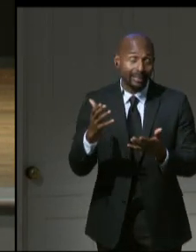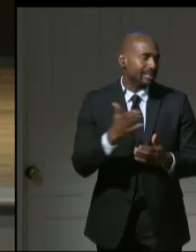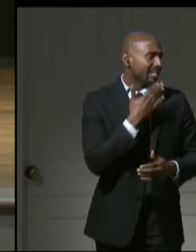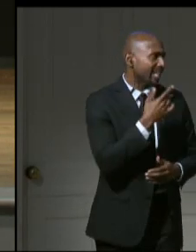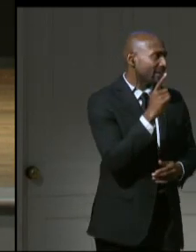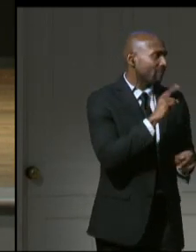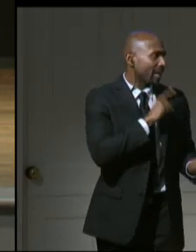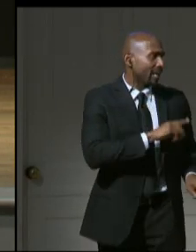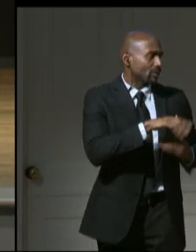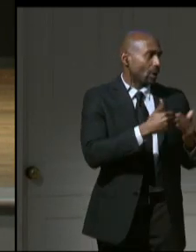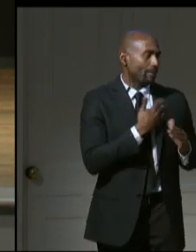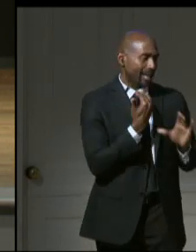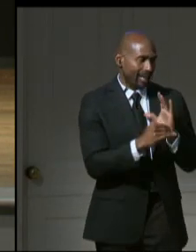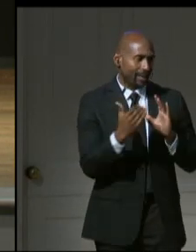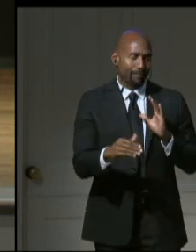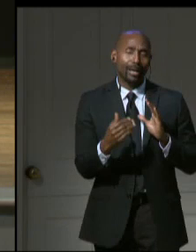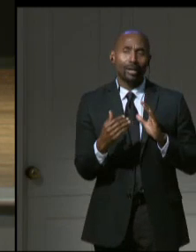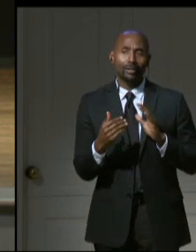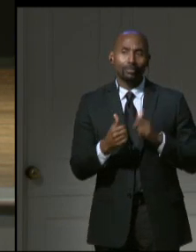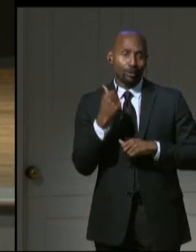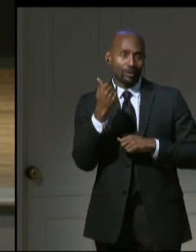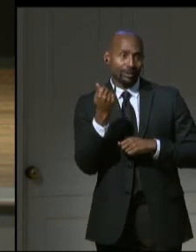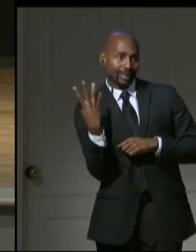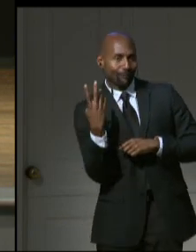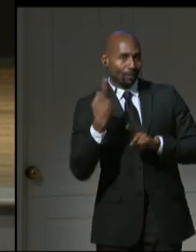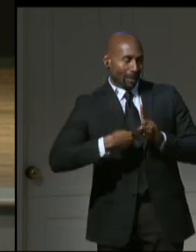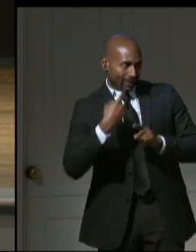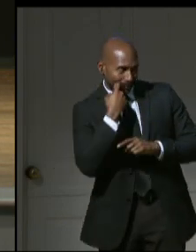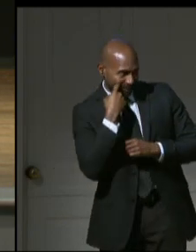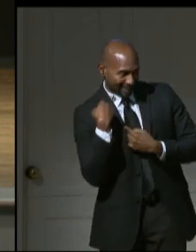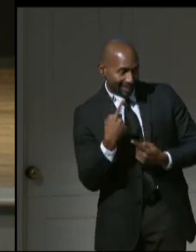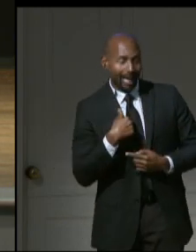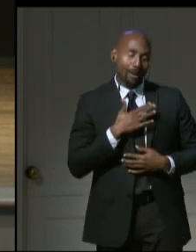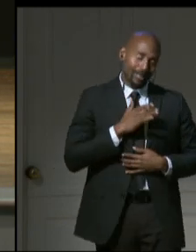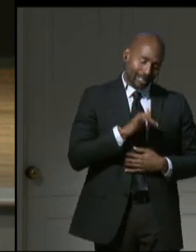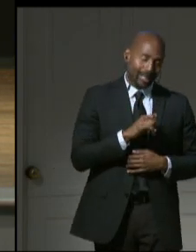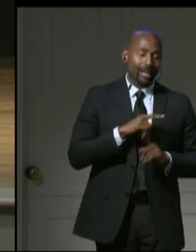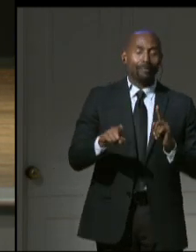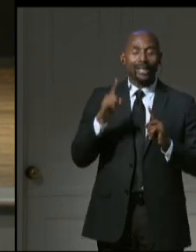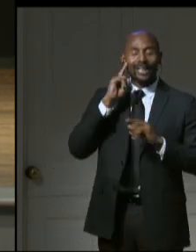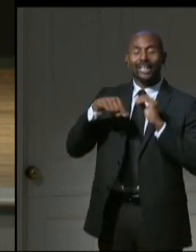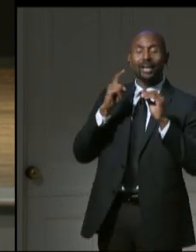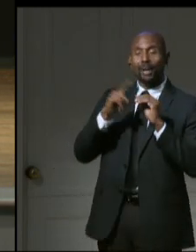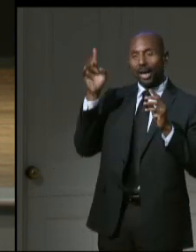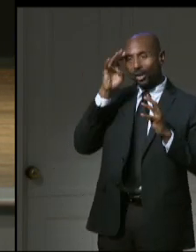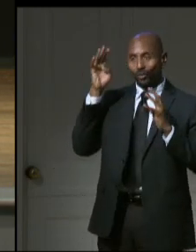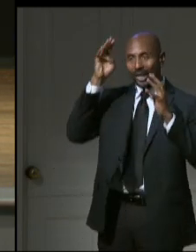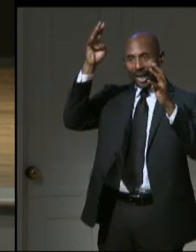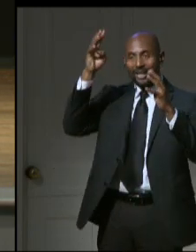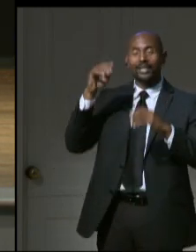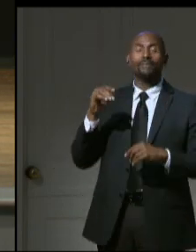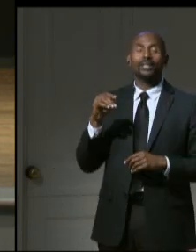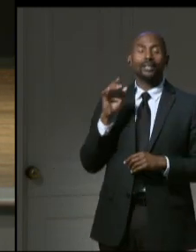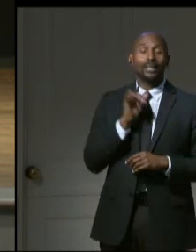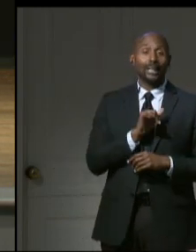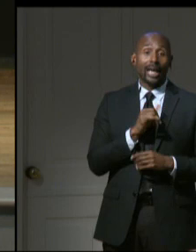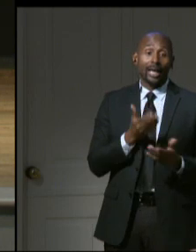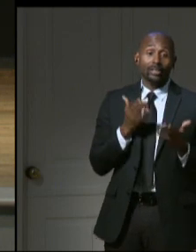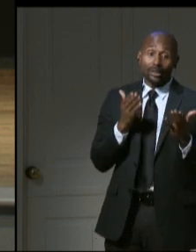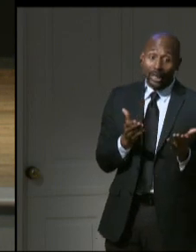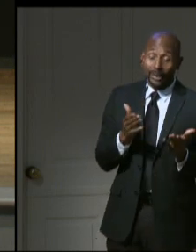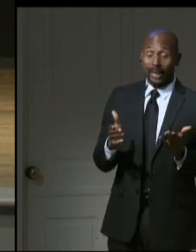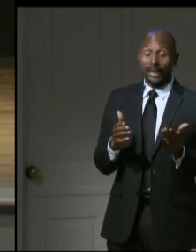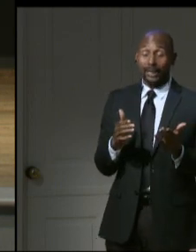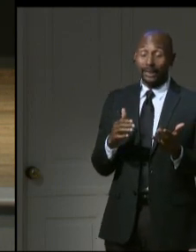for answering all of my emails the last several months. I appreciate that. But when thinking about creativity, that implies risk-taking.